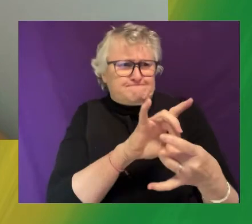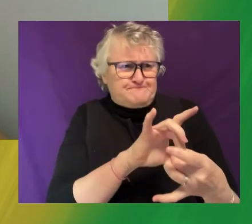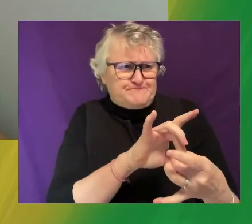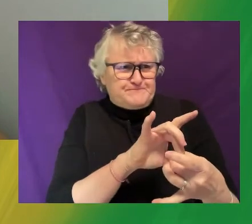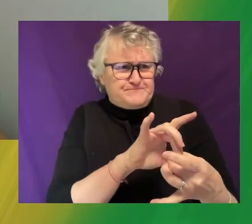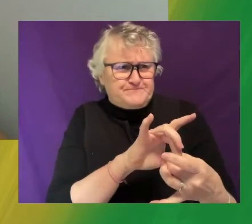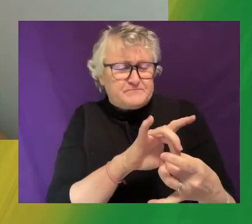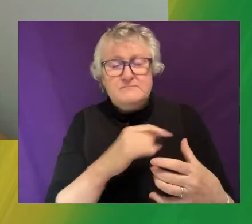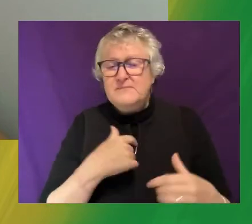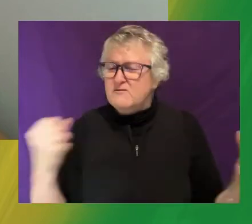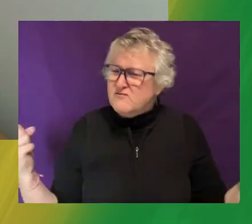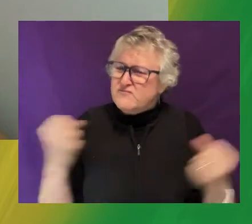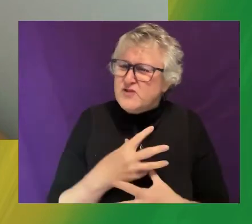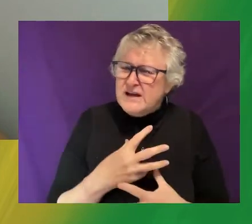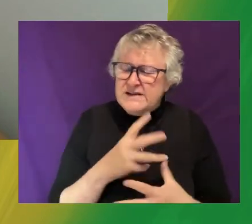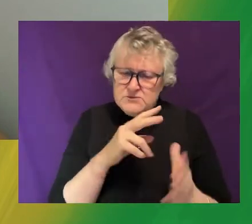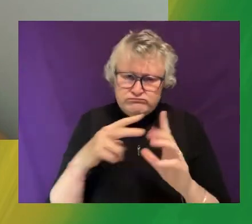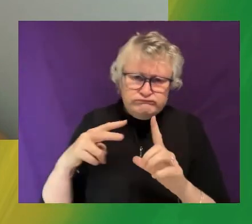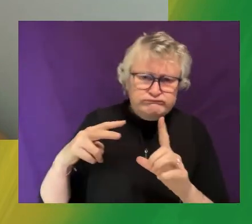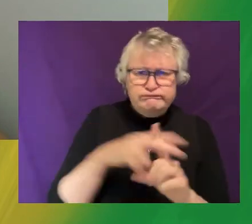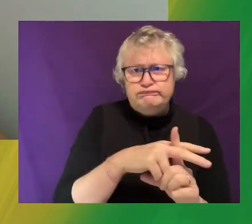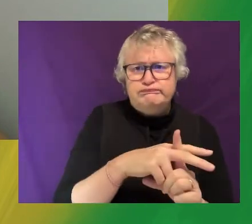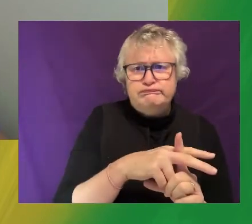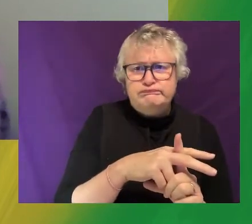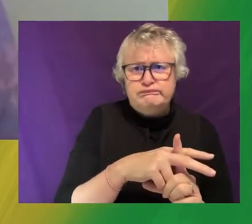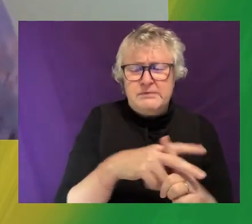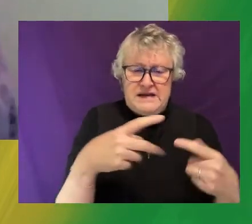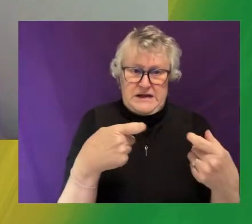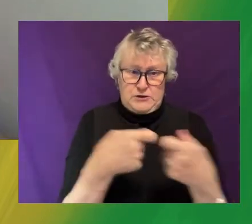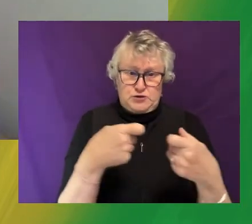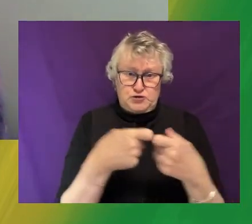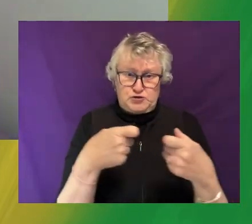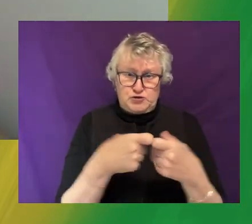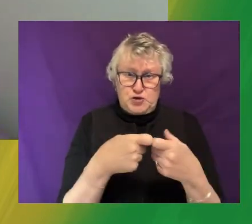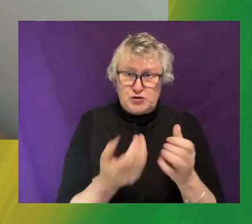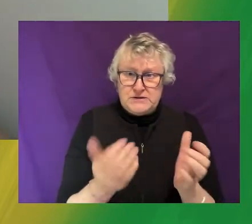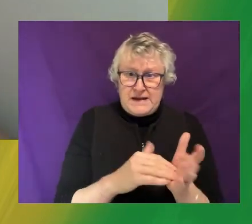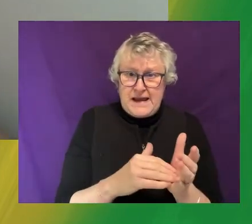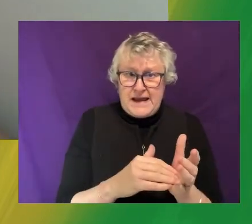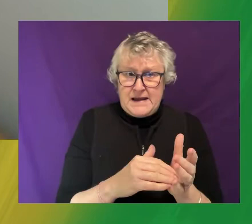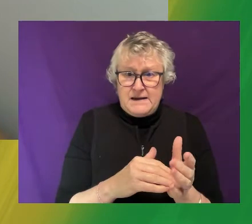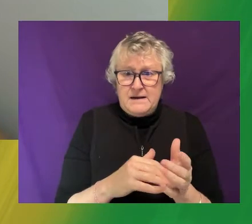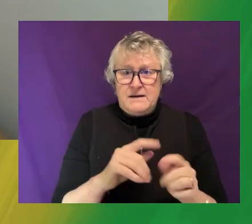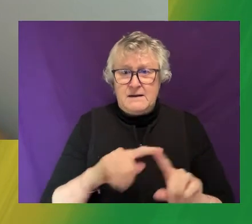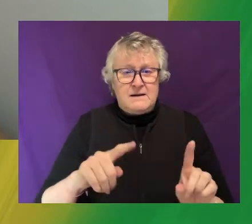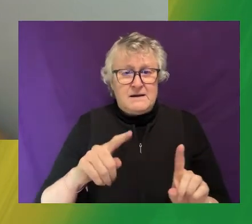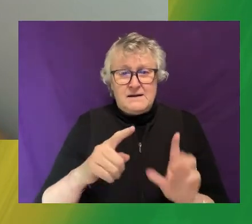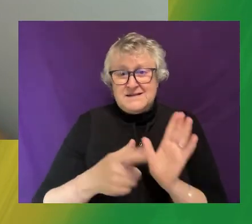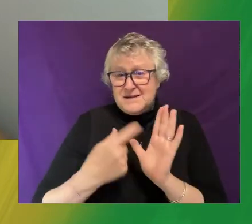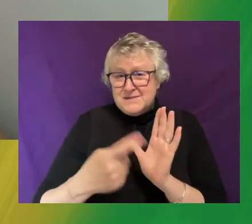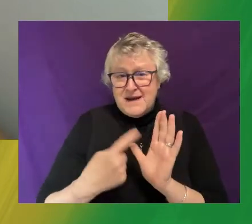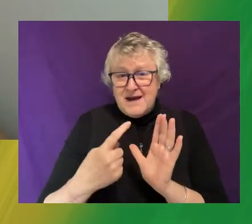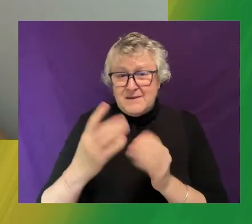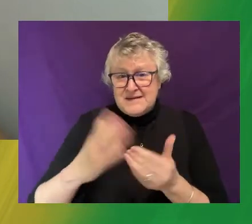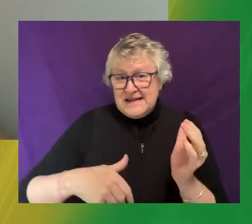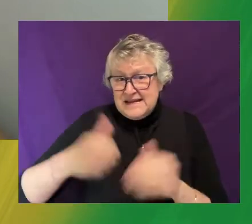sometimes it's easier to let the power run low instead of